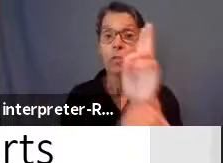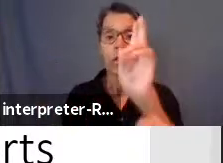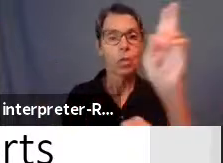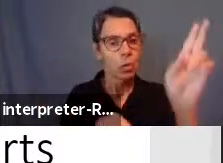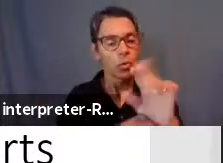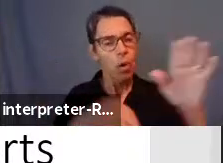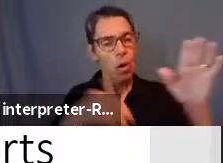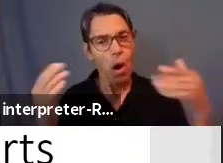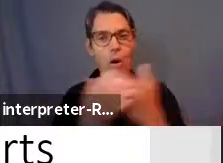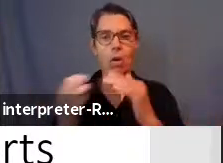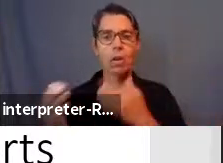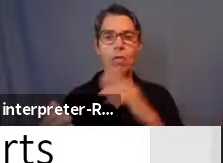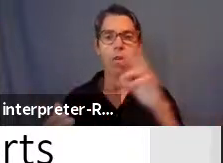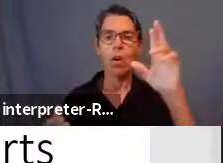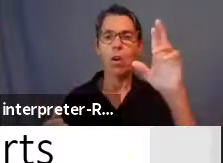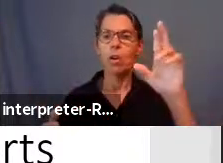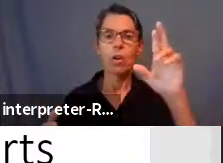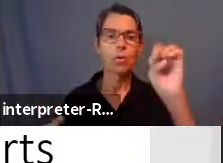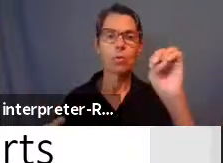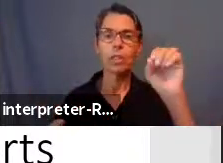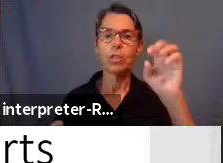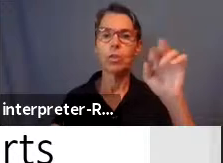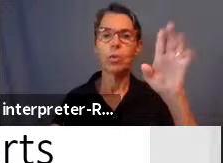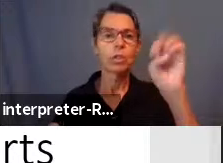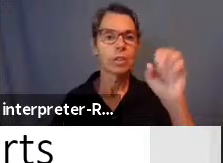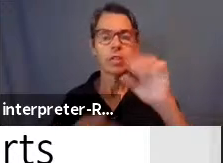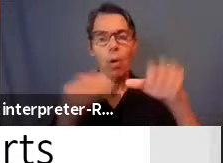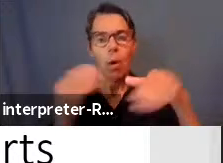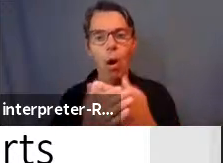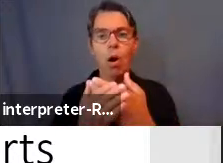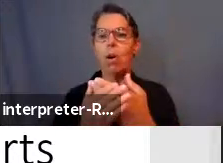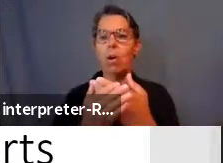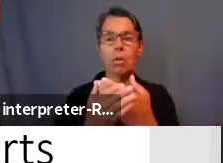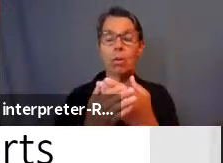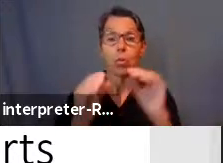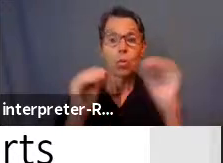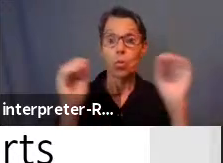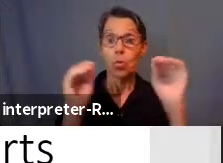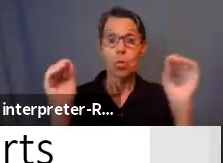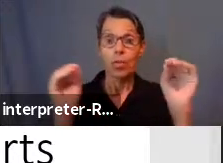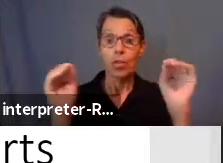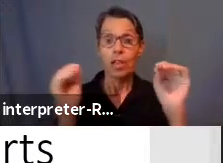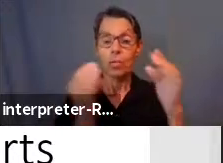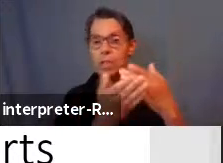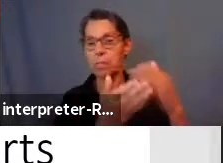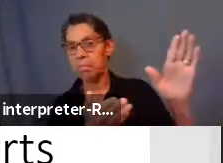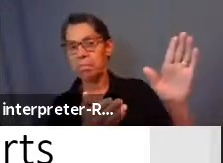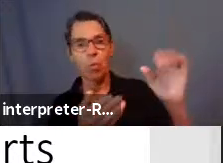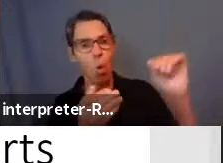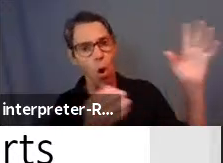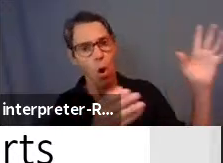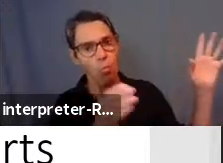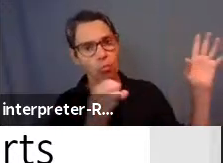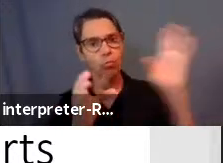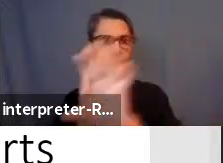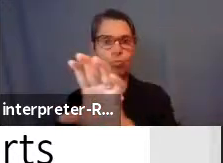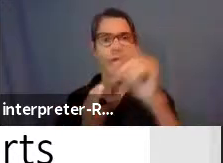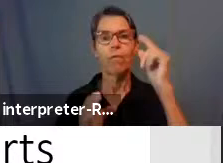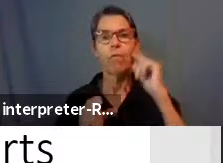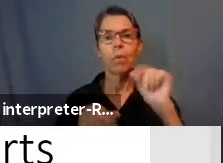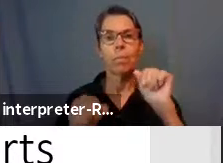sources. No resources or funding lines were excluded when it came to the pandemic. Next slide, ma'am.